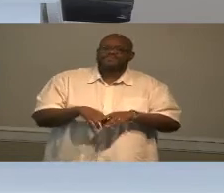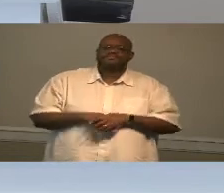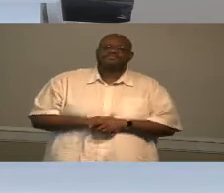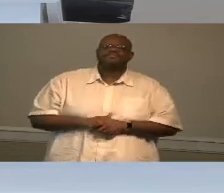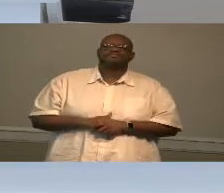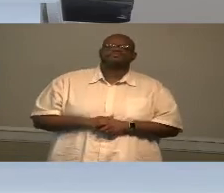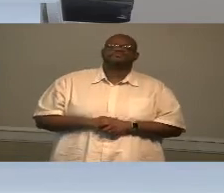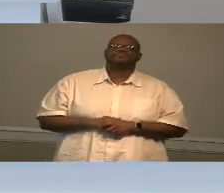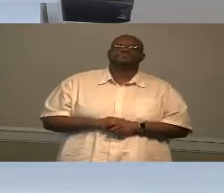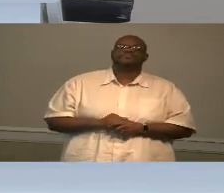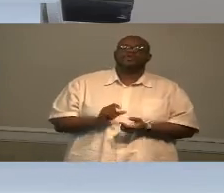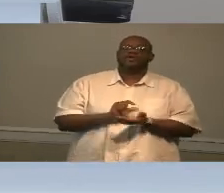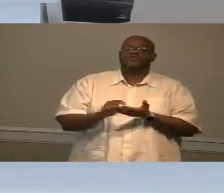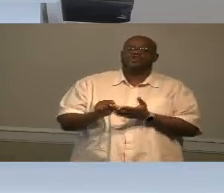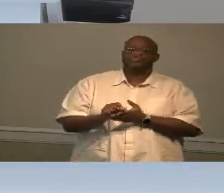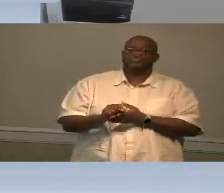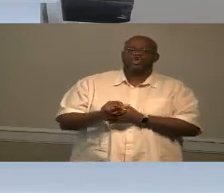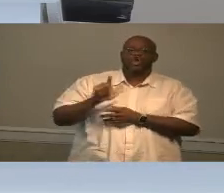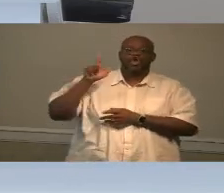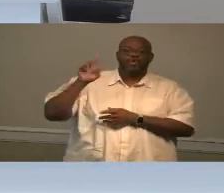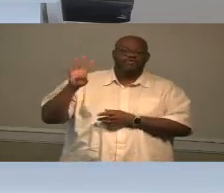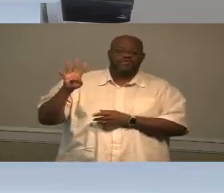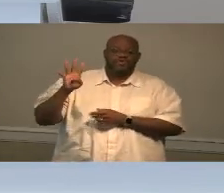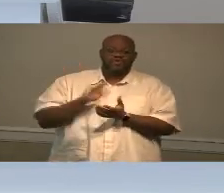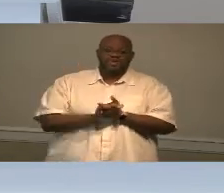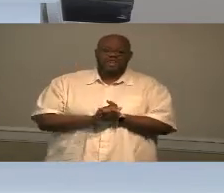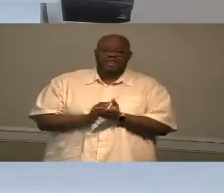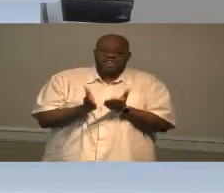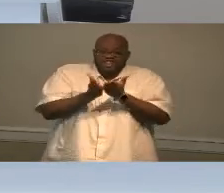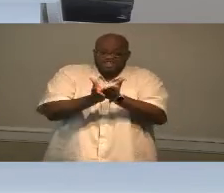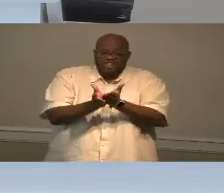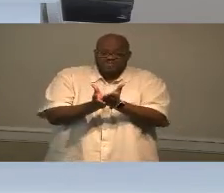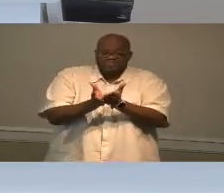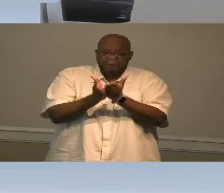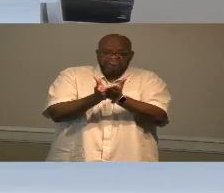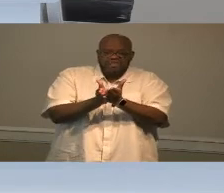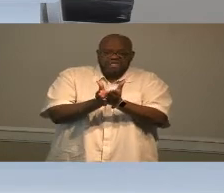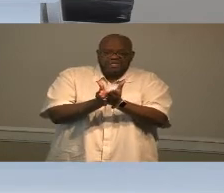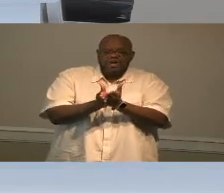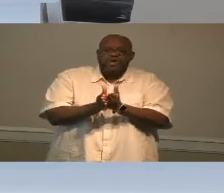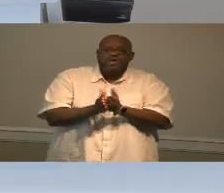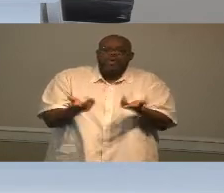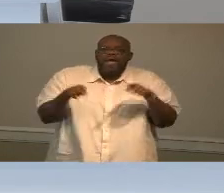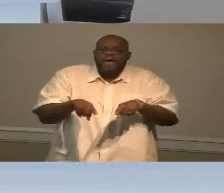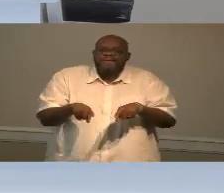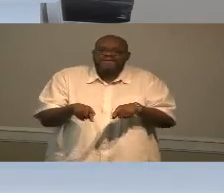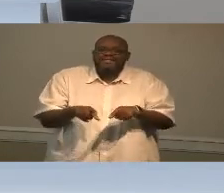It's in verse 24, but the ship was now in the midst of the sea, tossed with waves,